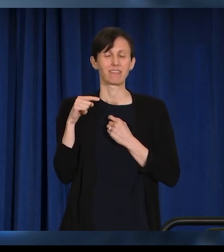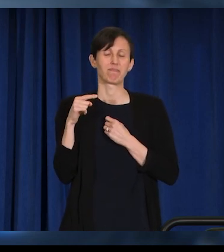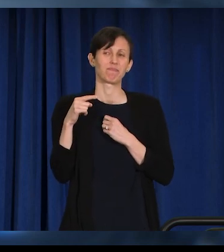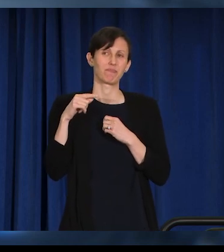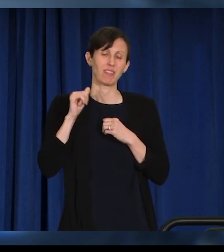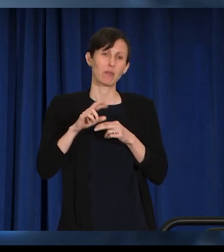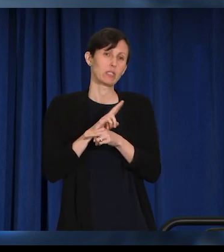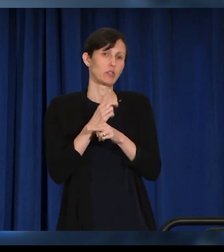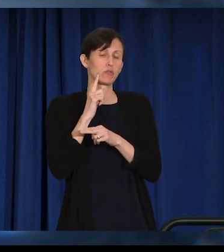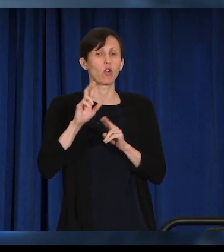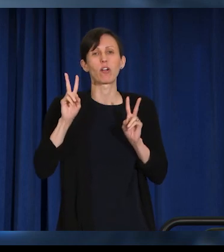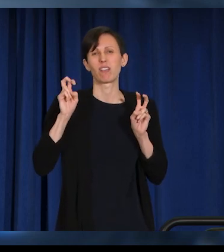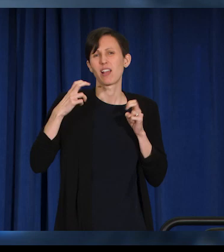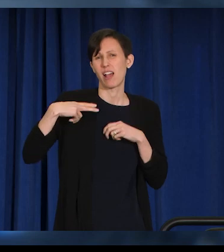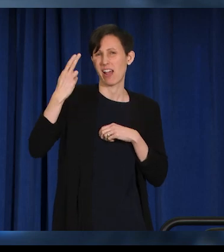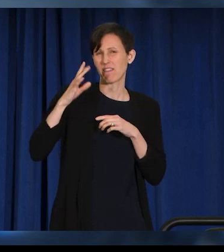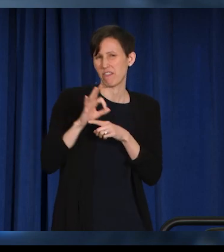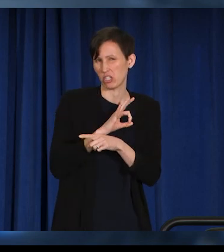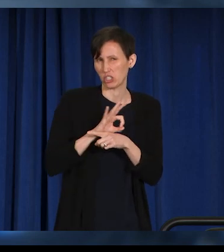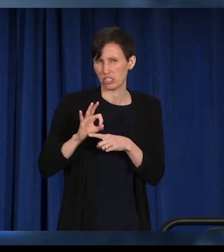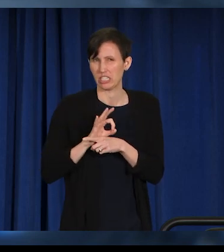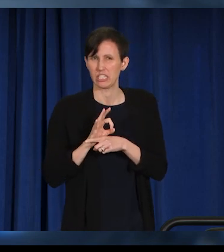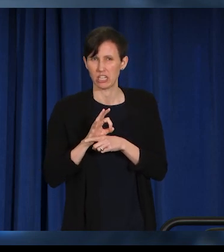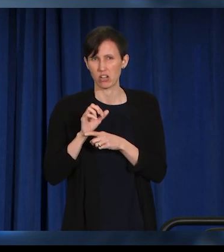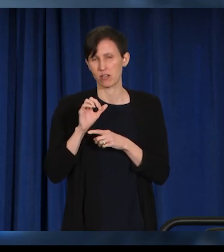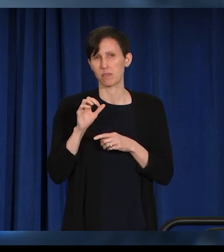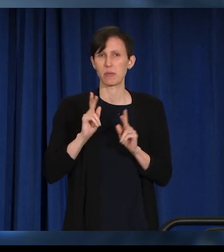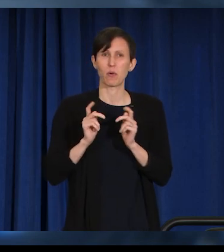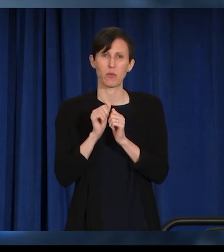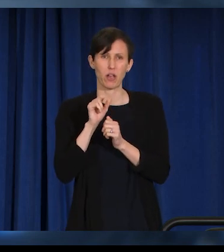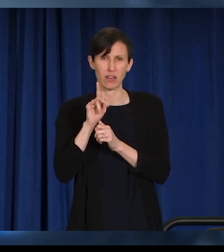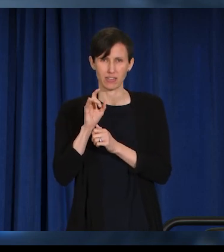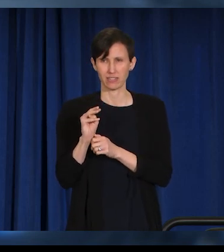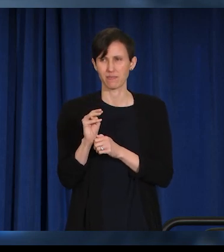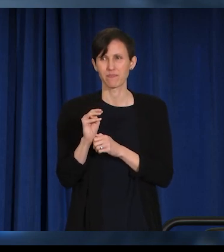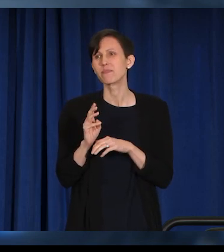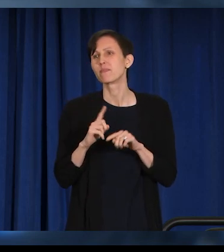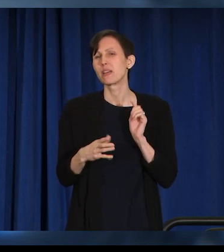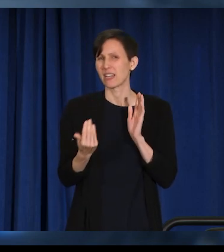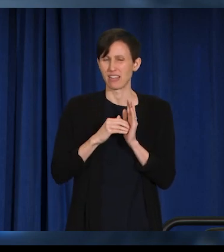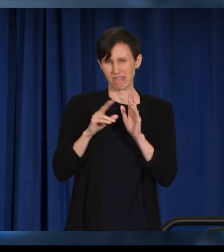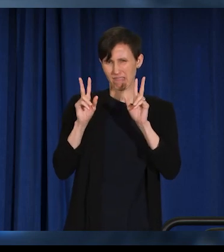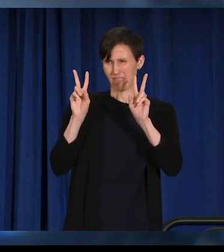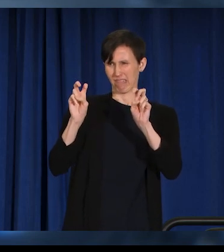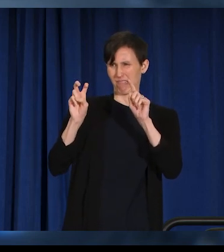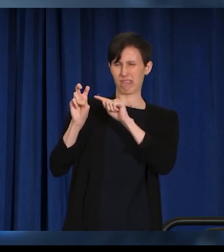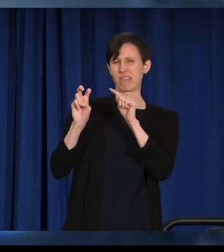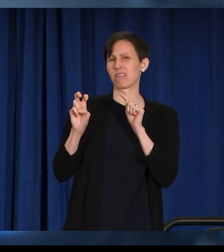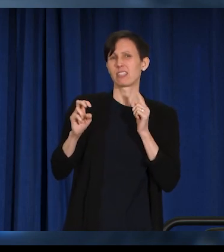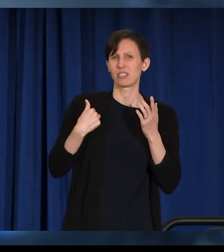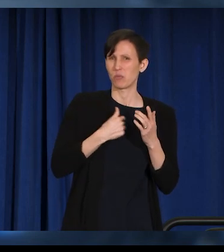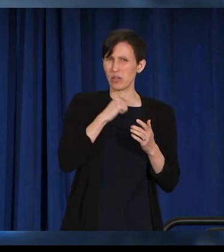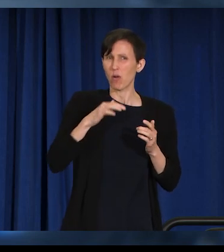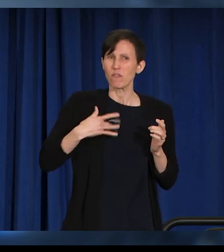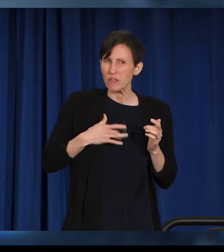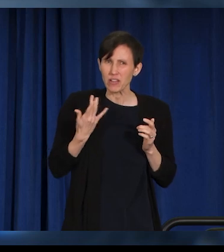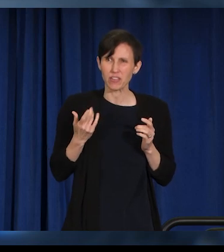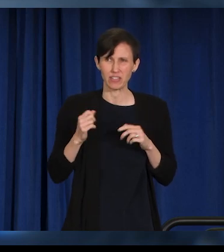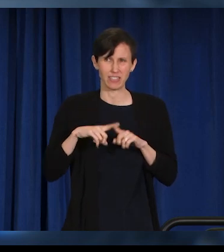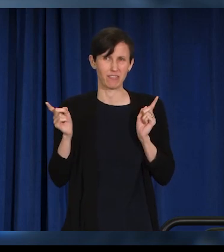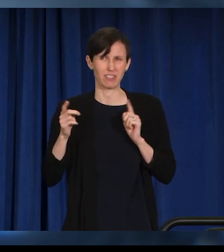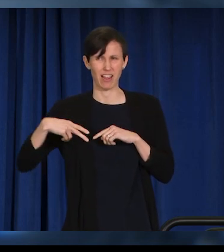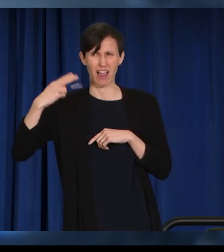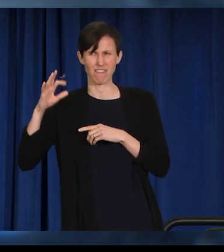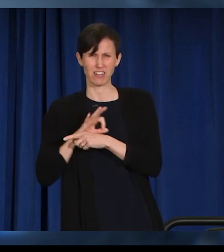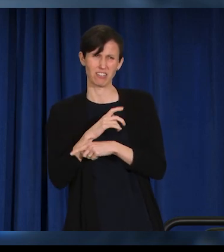because we don't necessarily believe that there is a clear definition or differentiation between high-functioning and low-functioning in the work that we do. Initially,